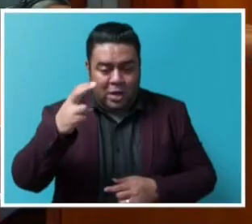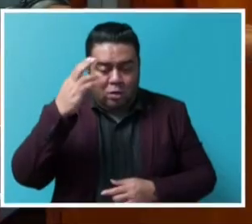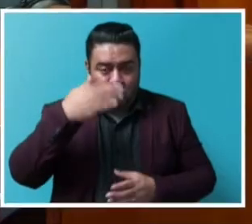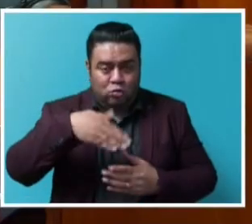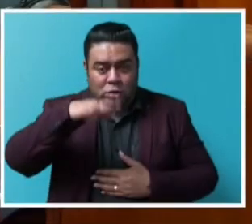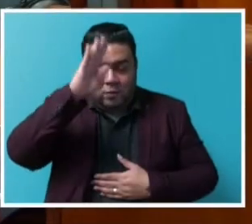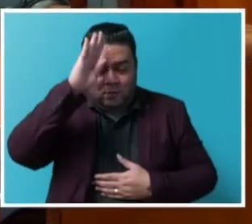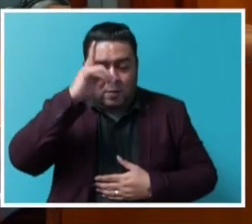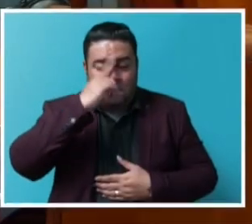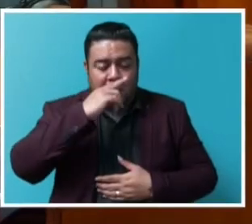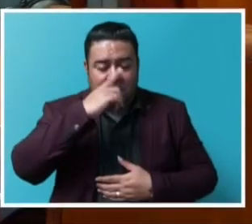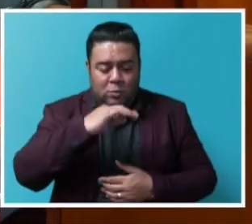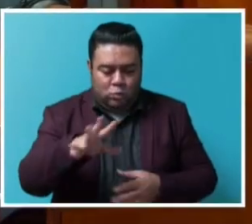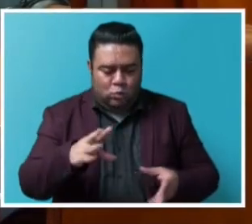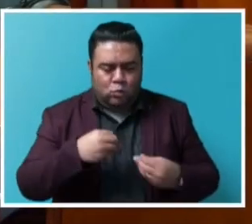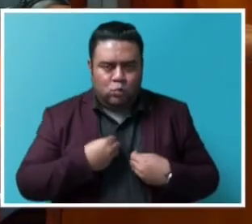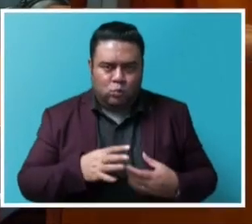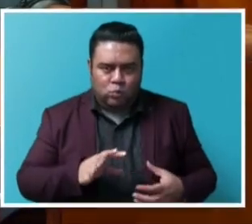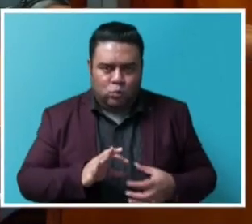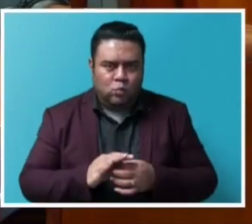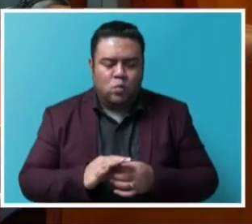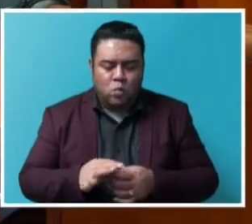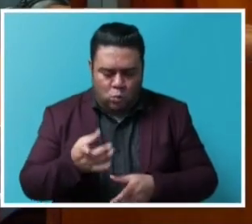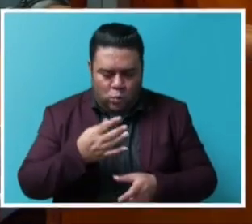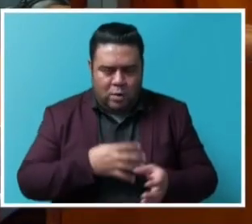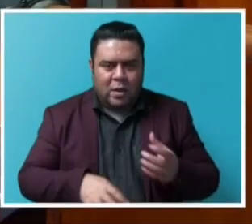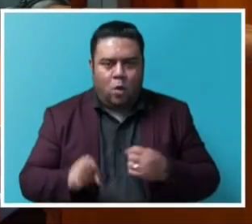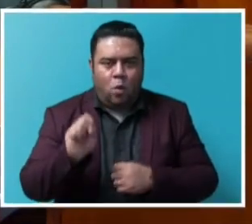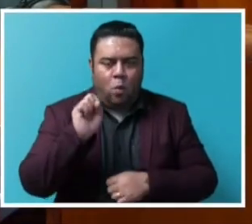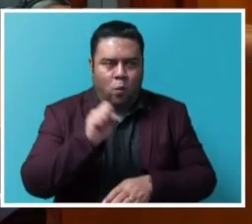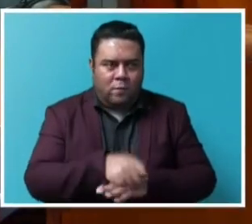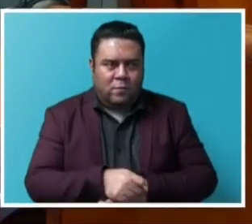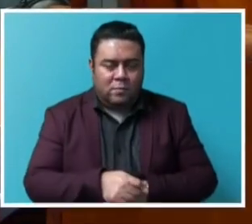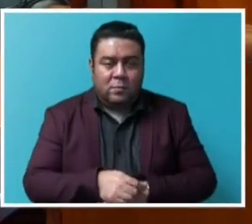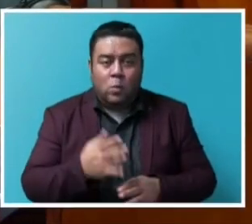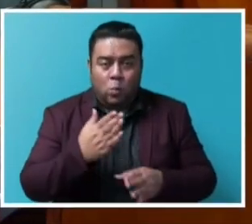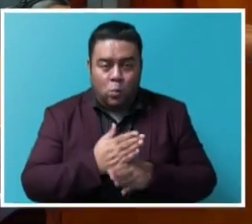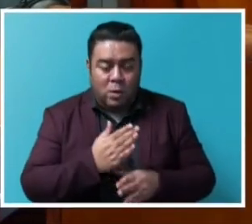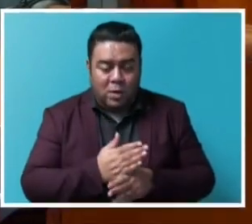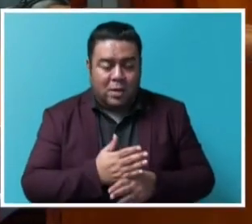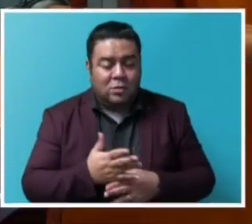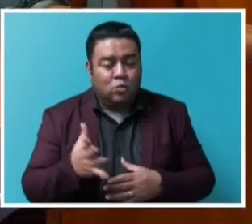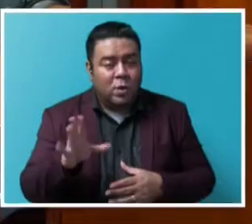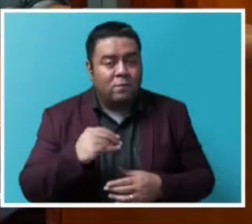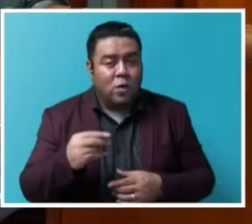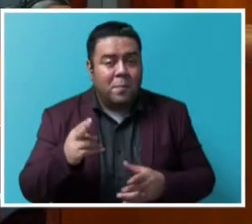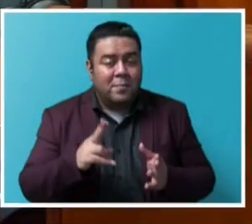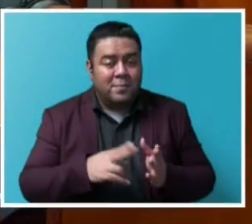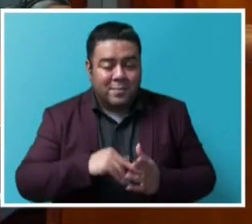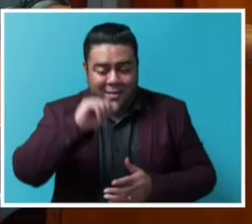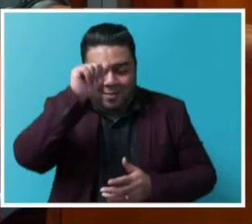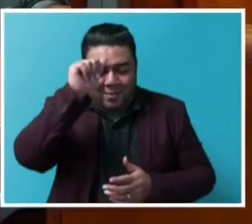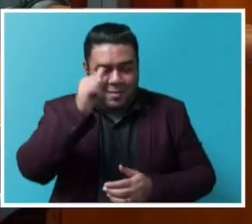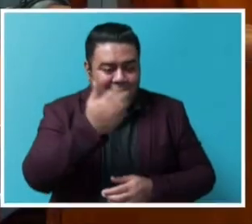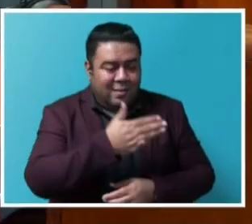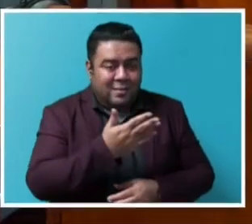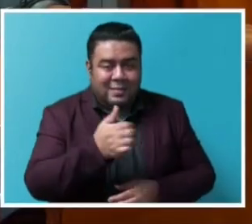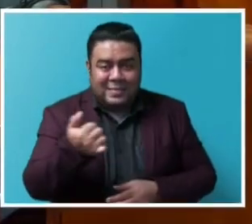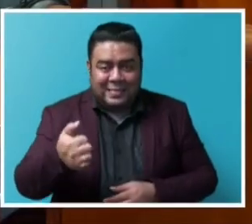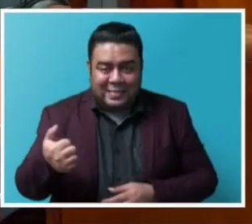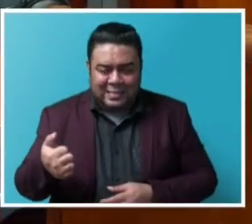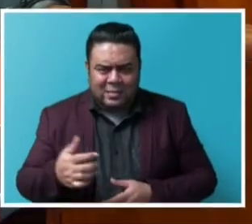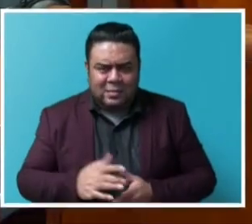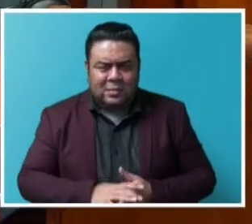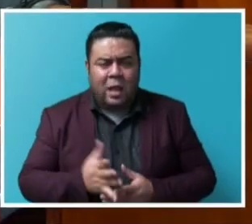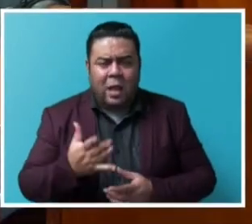to succeed them. The workers who came from India between 1879 and 1916 and